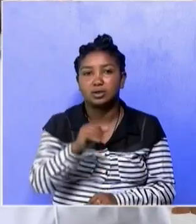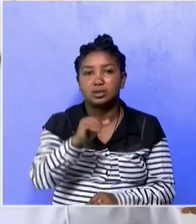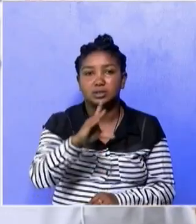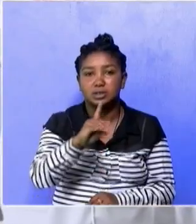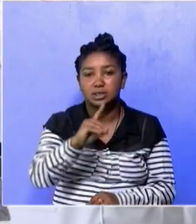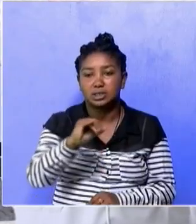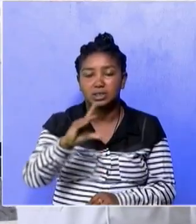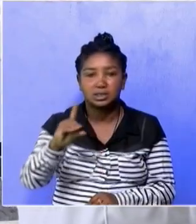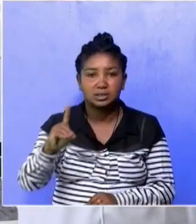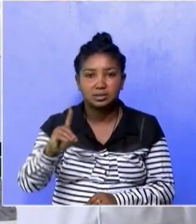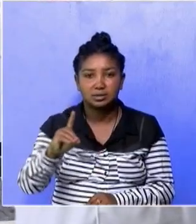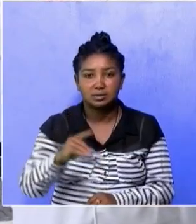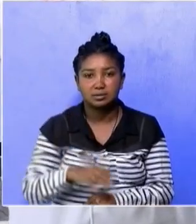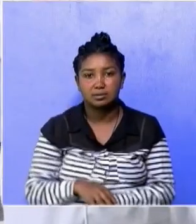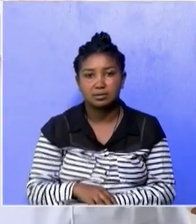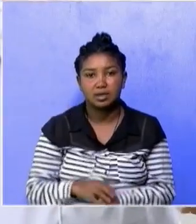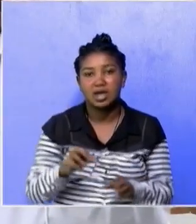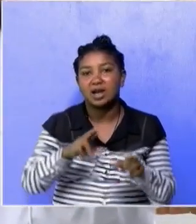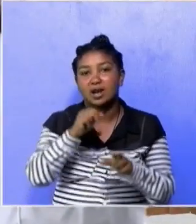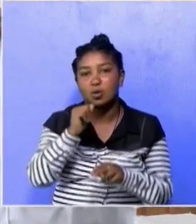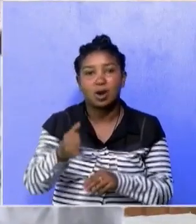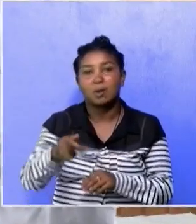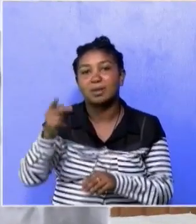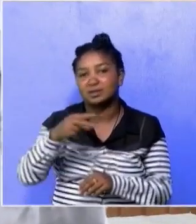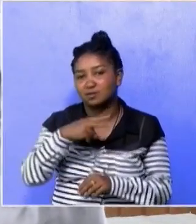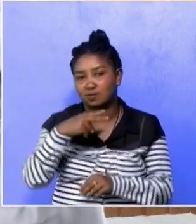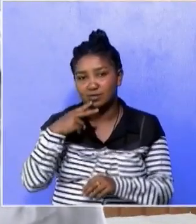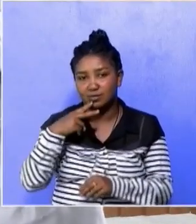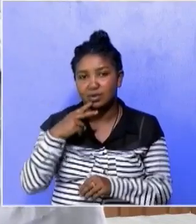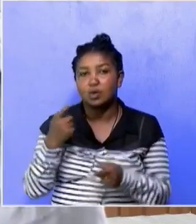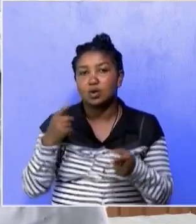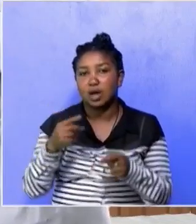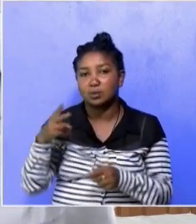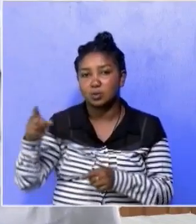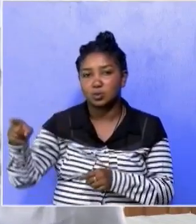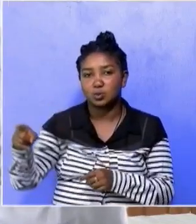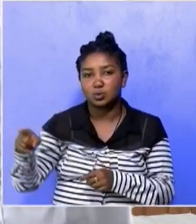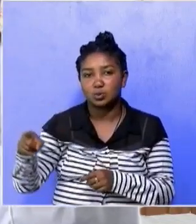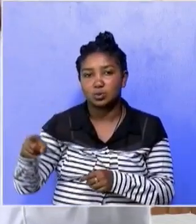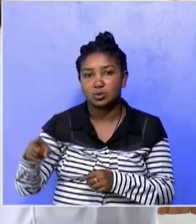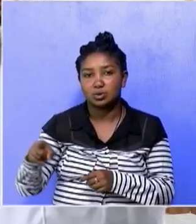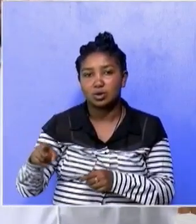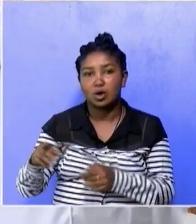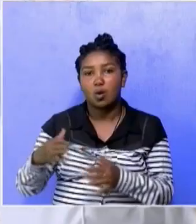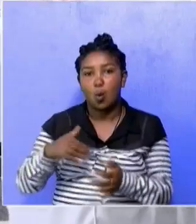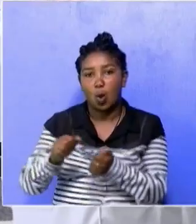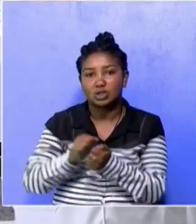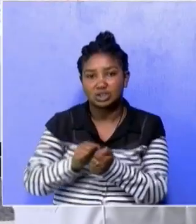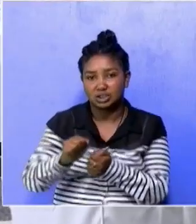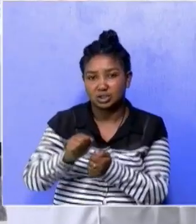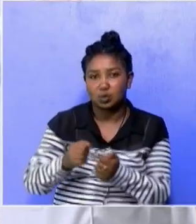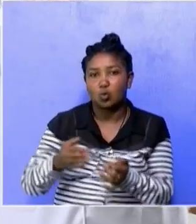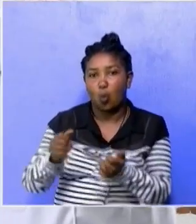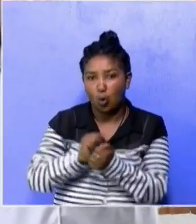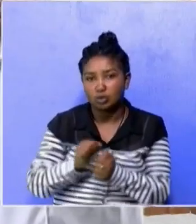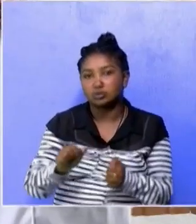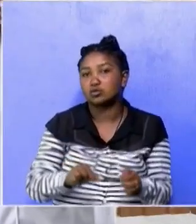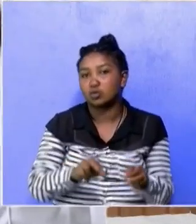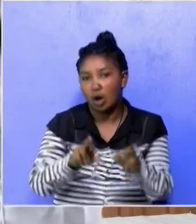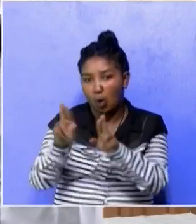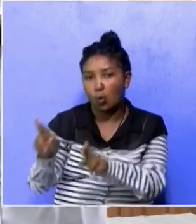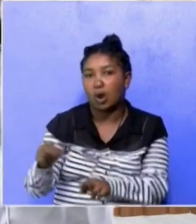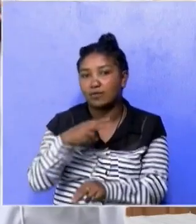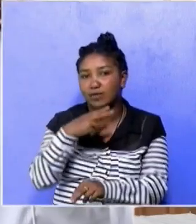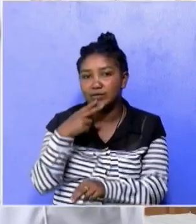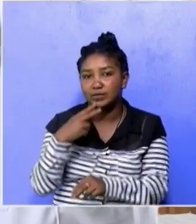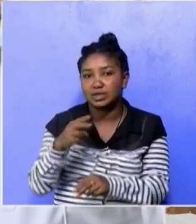still not is an irregular past verb. When it comes in the case of that is now washed, this wash is regular